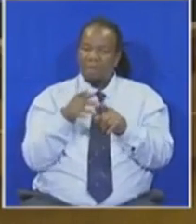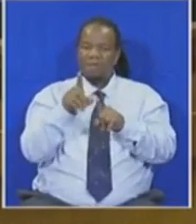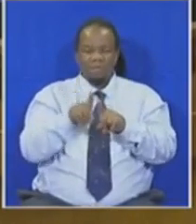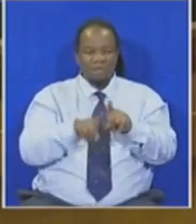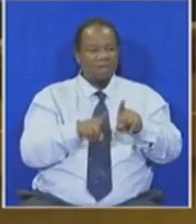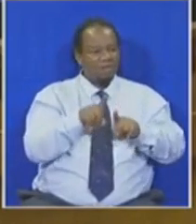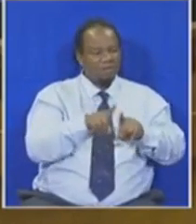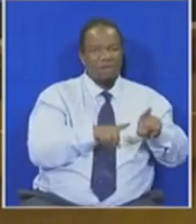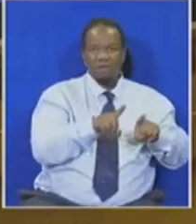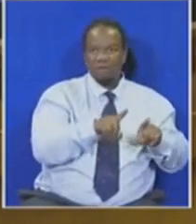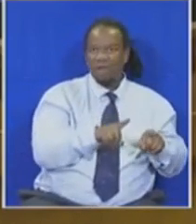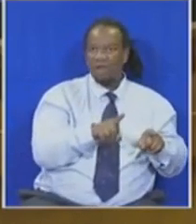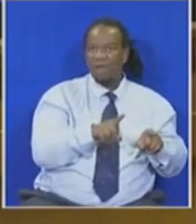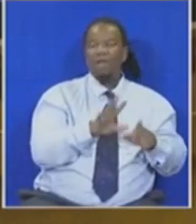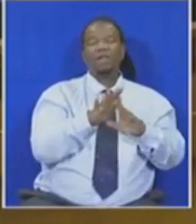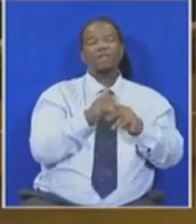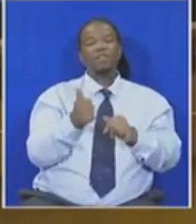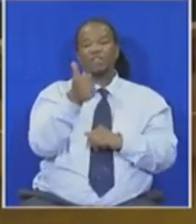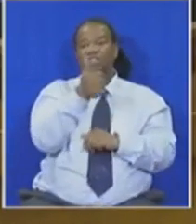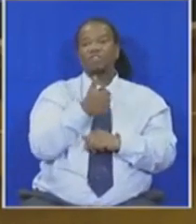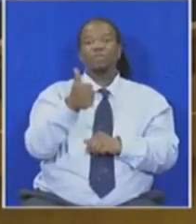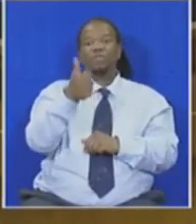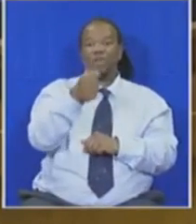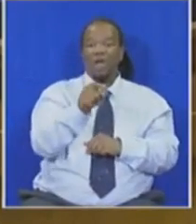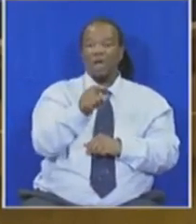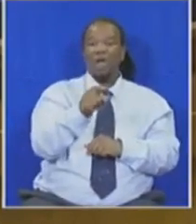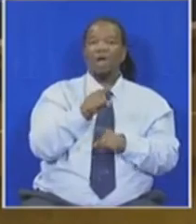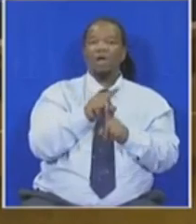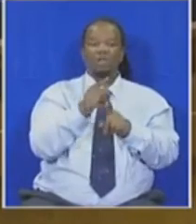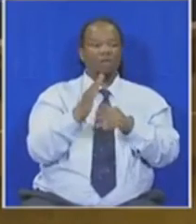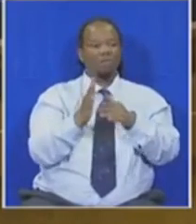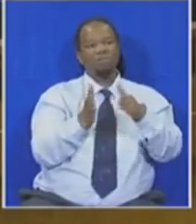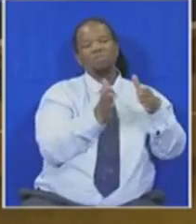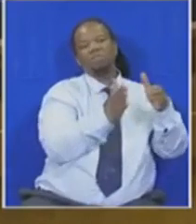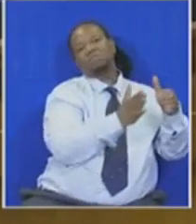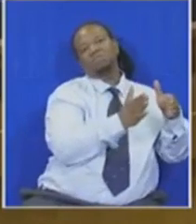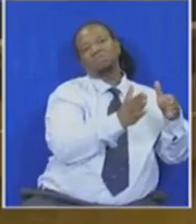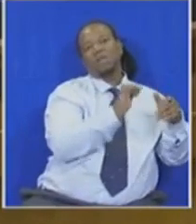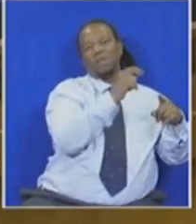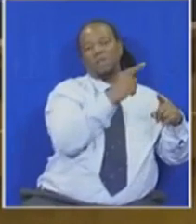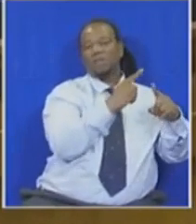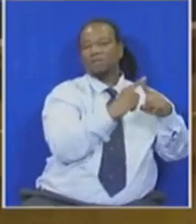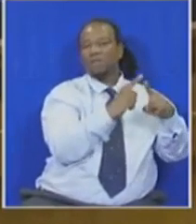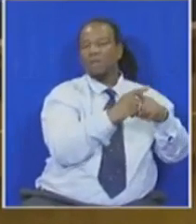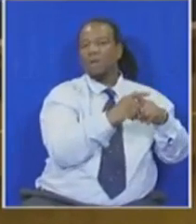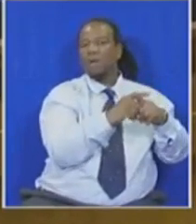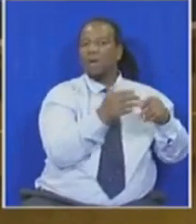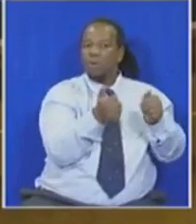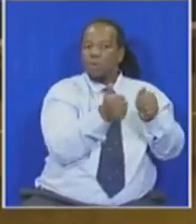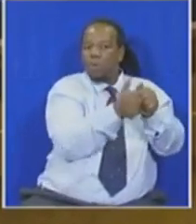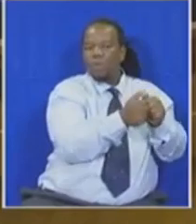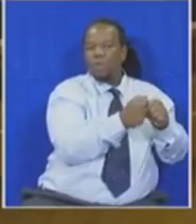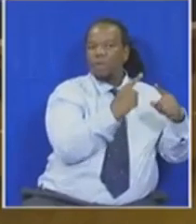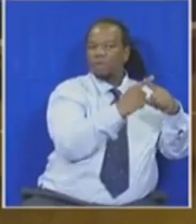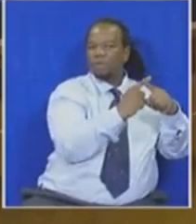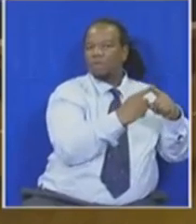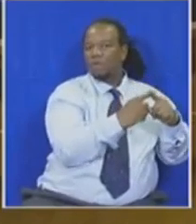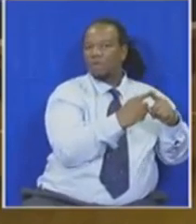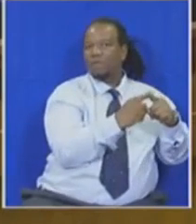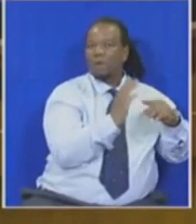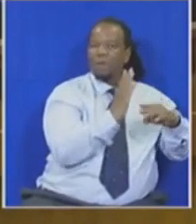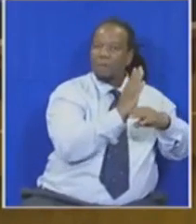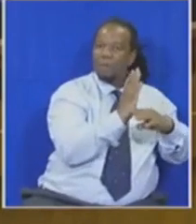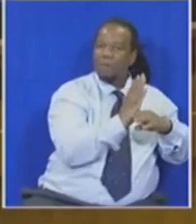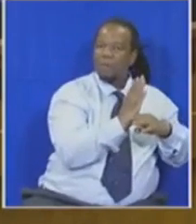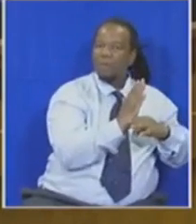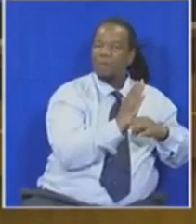began, has the Speaker continuously erred on the side of protecting the executive and taking their side over this Parliament. It's why the